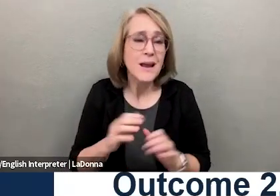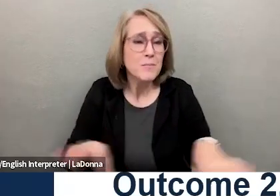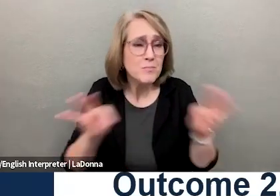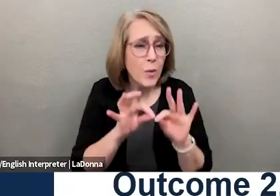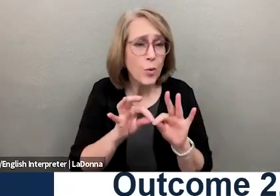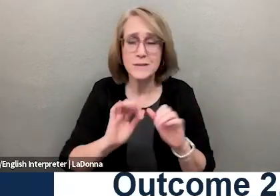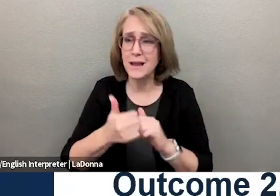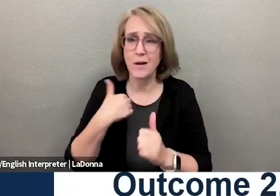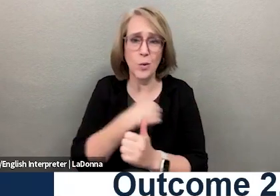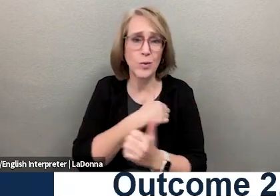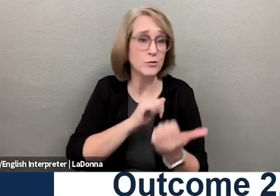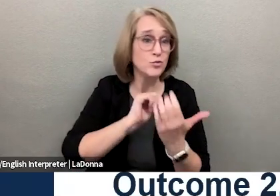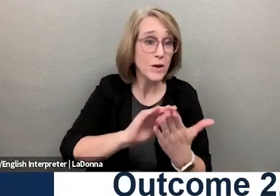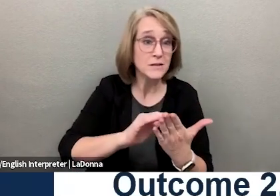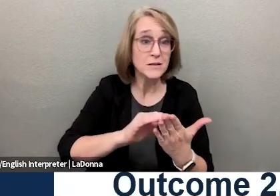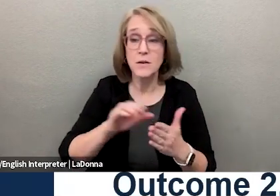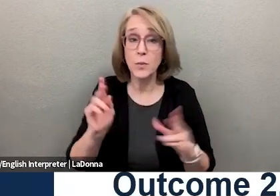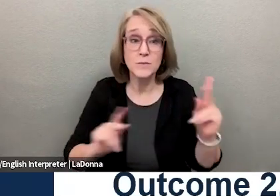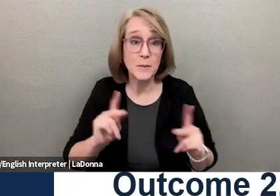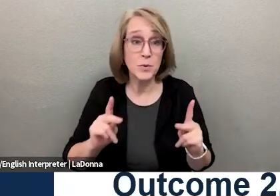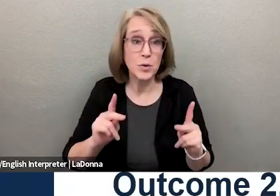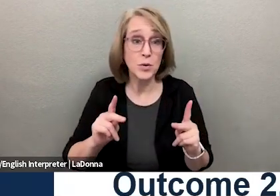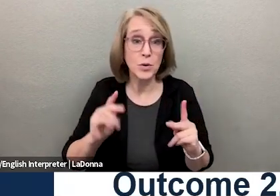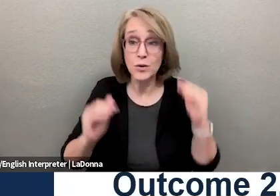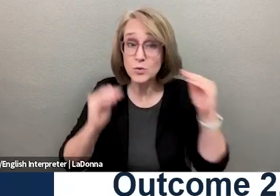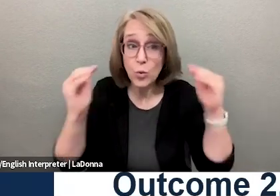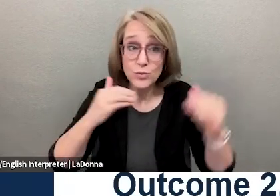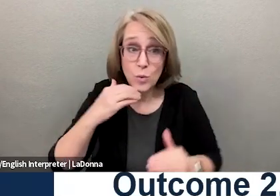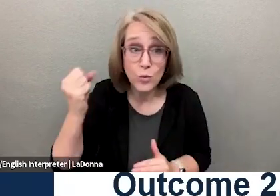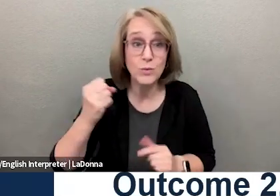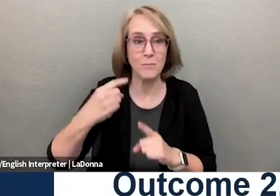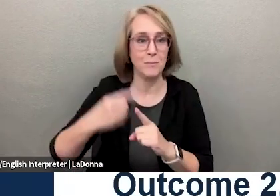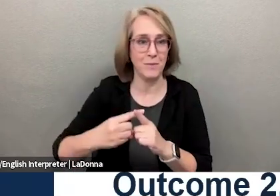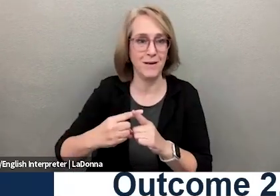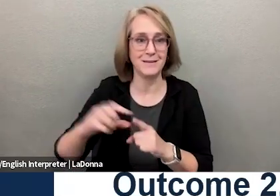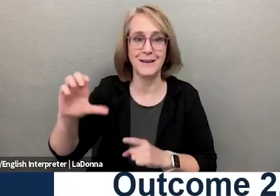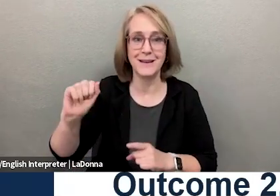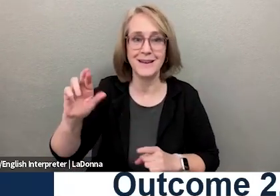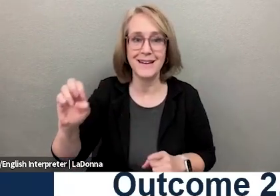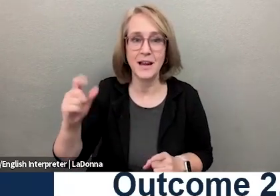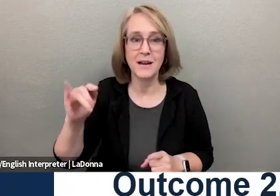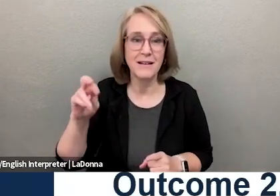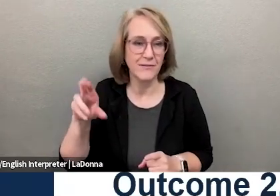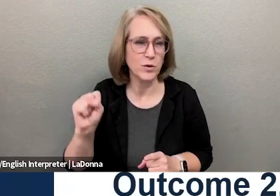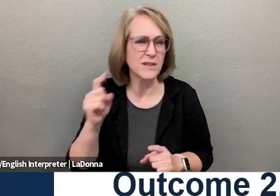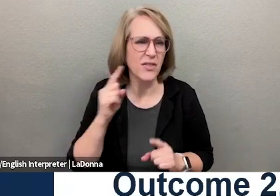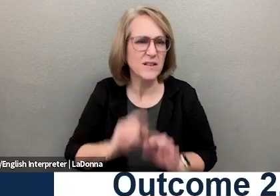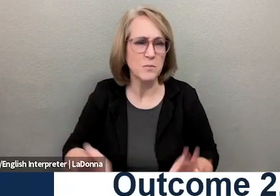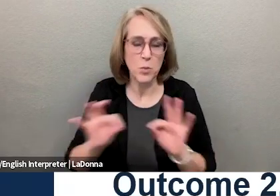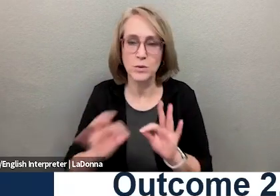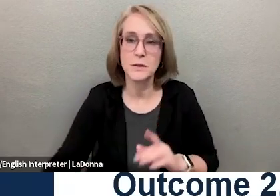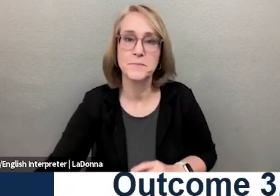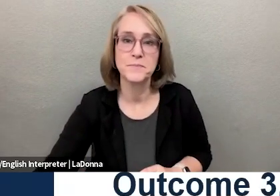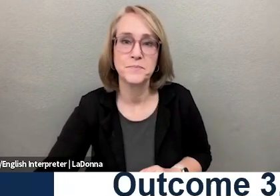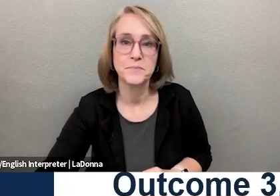the needs of older adults and caregivers. I think if we need to just advance the slide would be helpful as we're